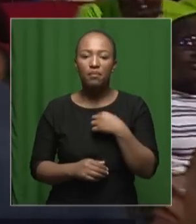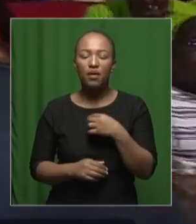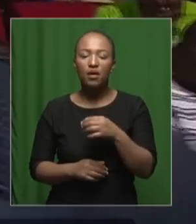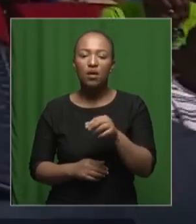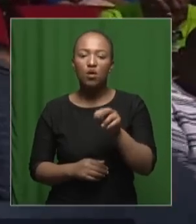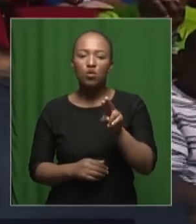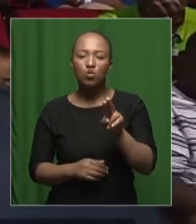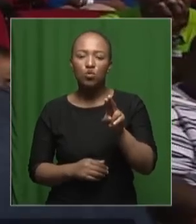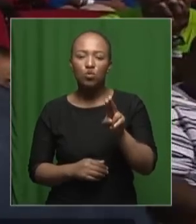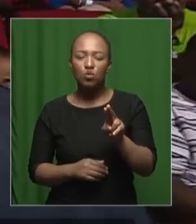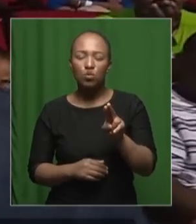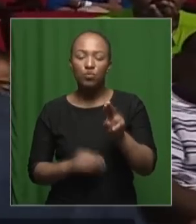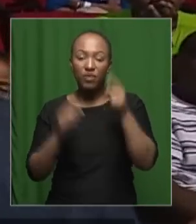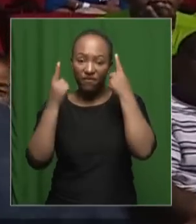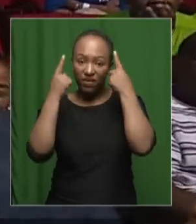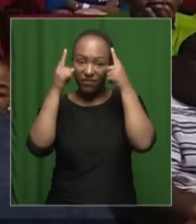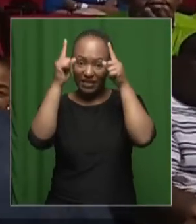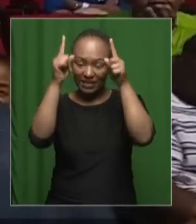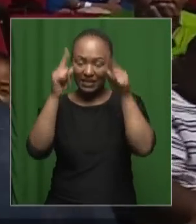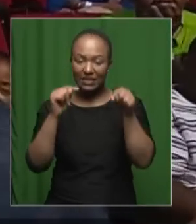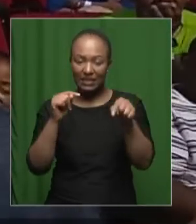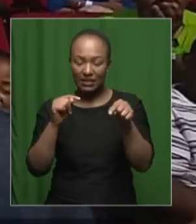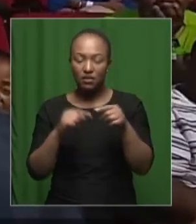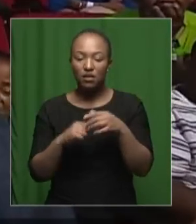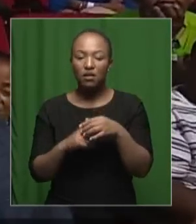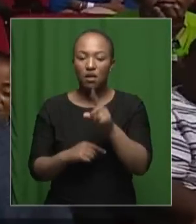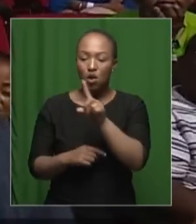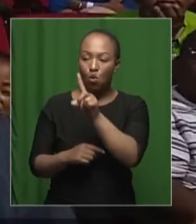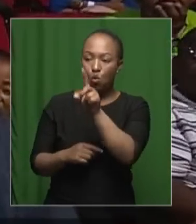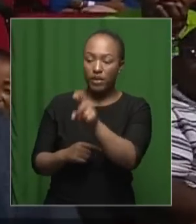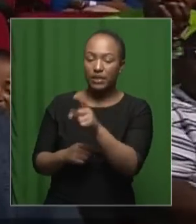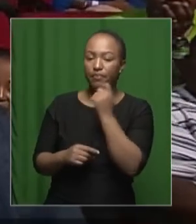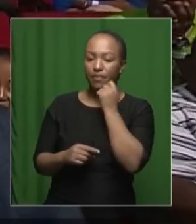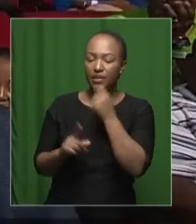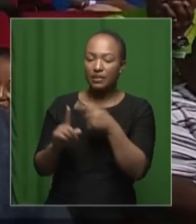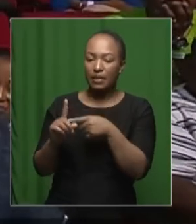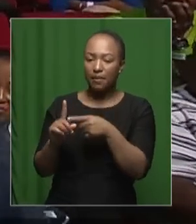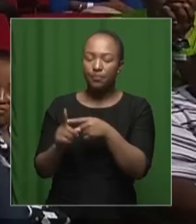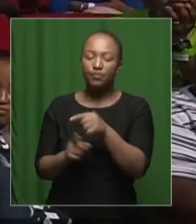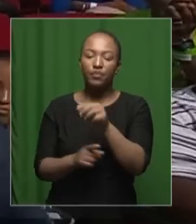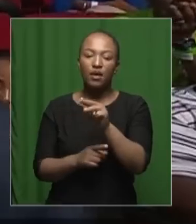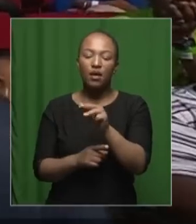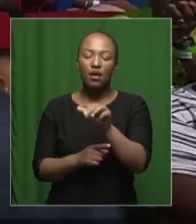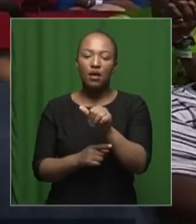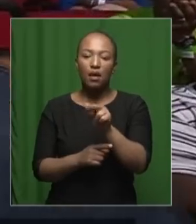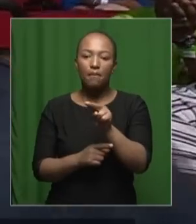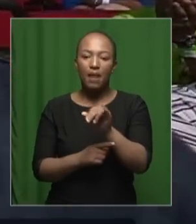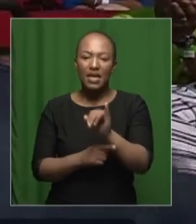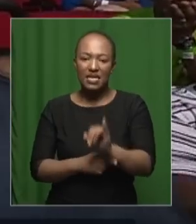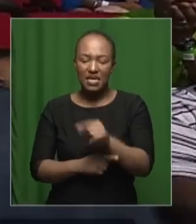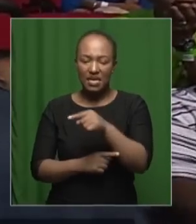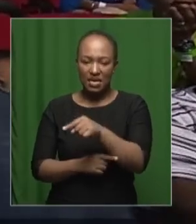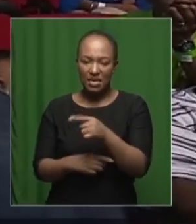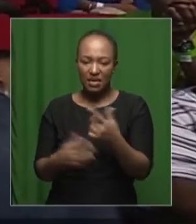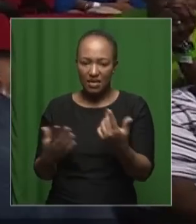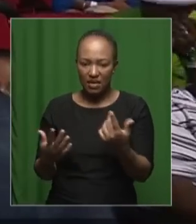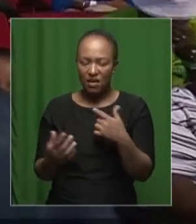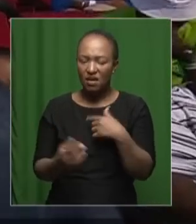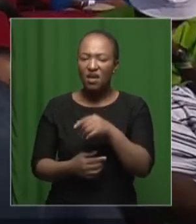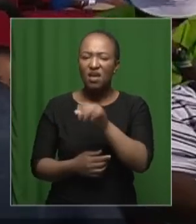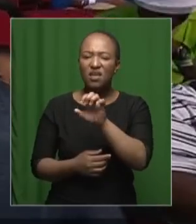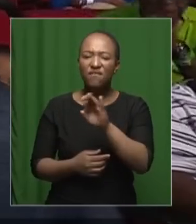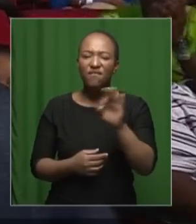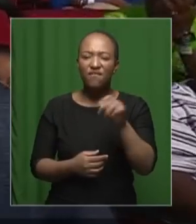Westwaterland. I have a question for Mr. Mani. My question is, we have drugs coming into our country, we have counterfeit, and how is the